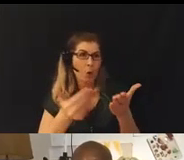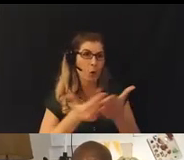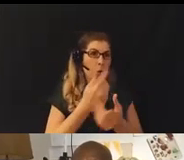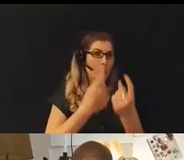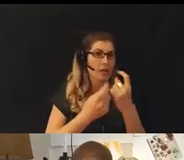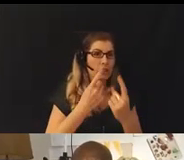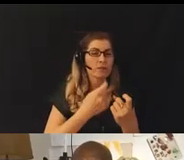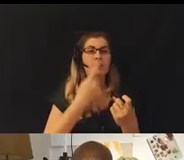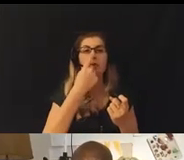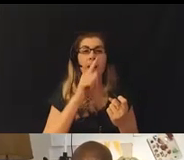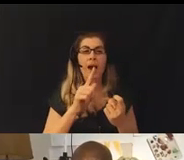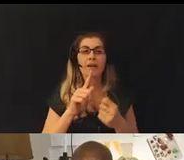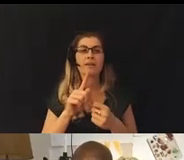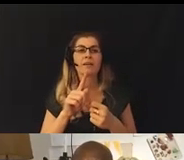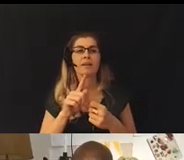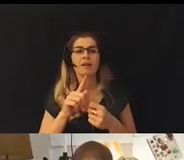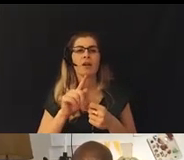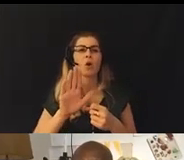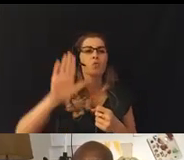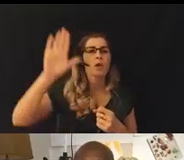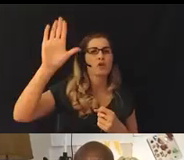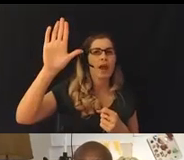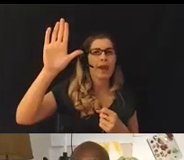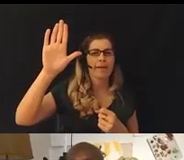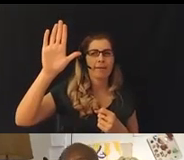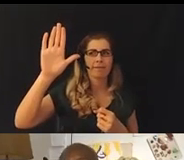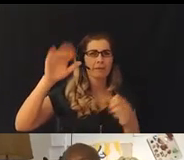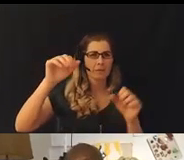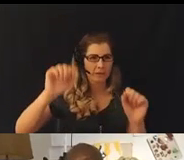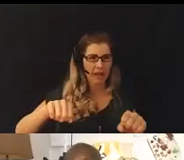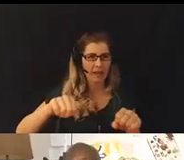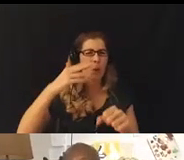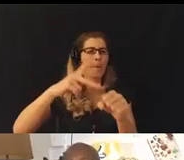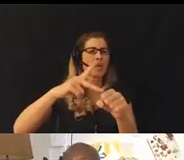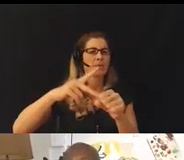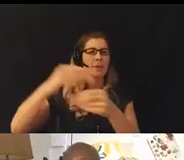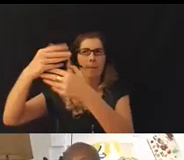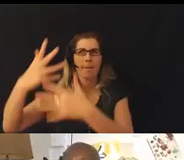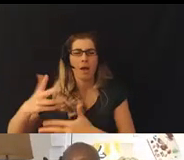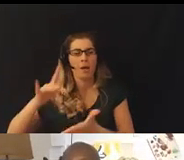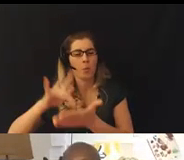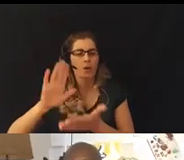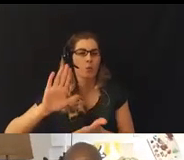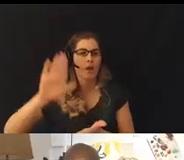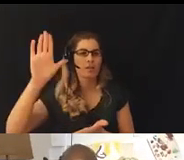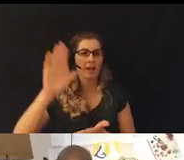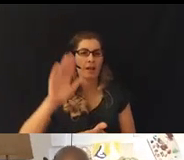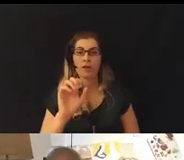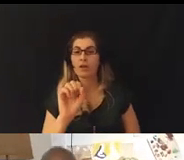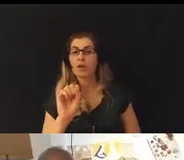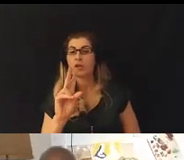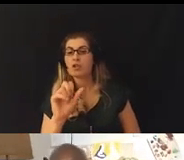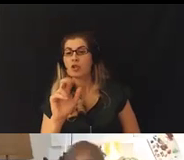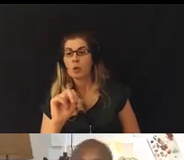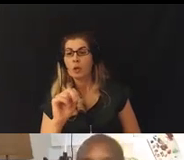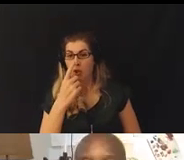would you please use your raise hand in the participant pop out? And Susan Z, if you would